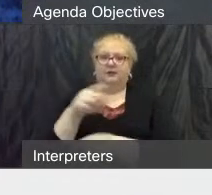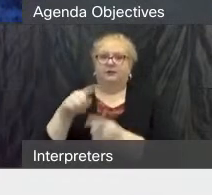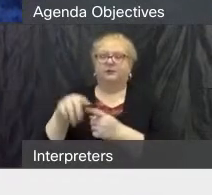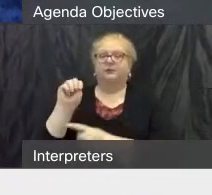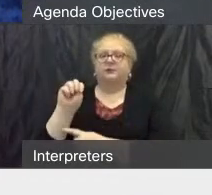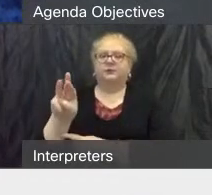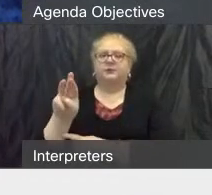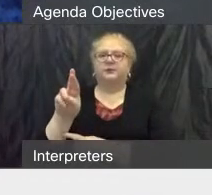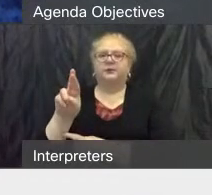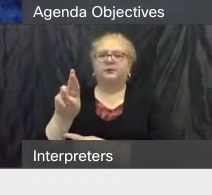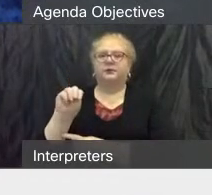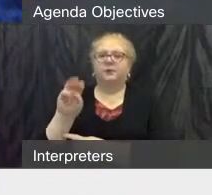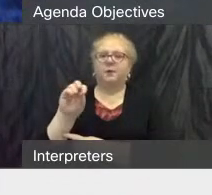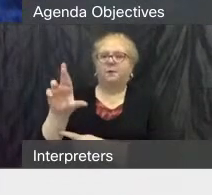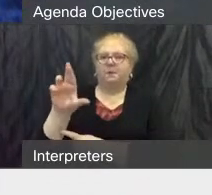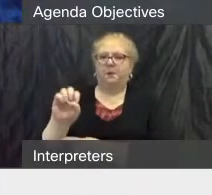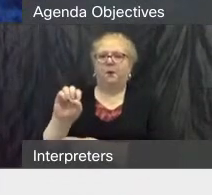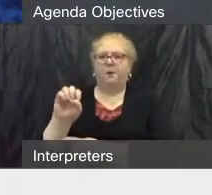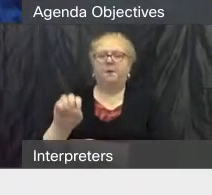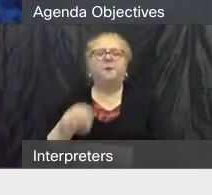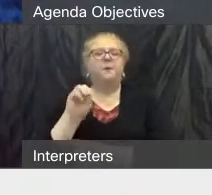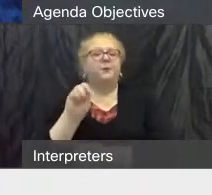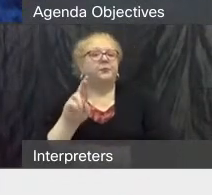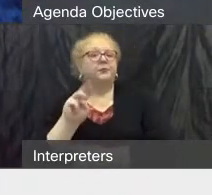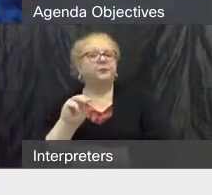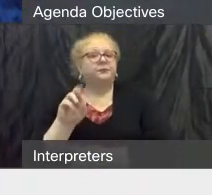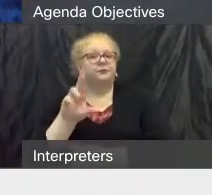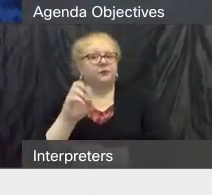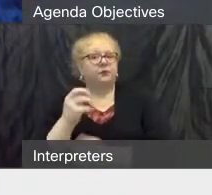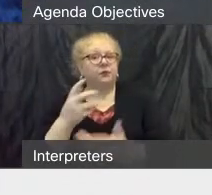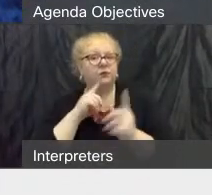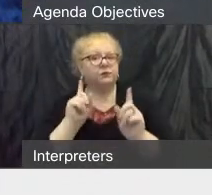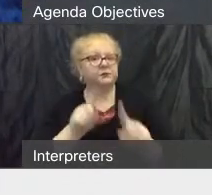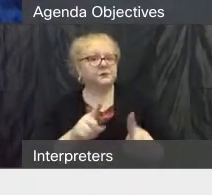And, Mr. Moore, you want to respond?